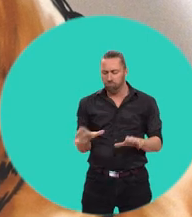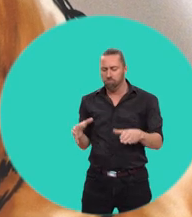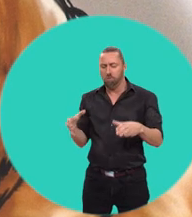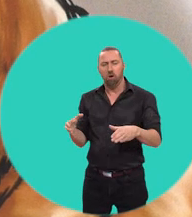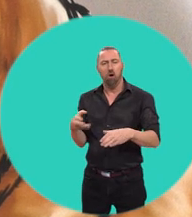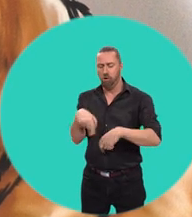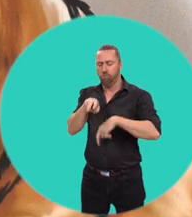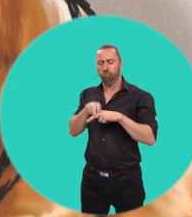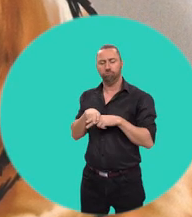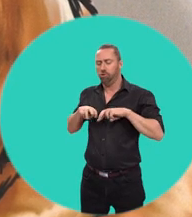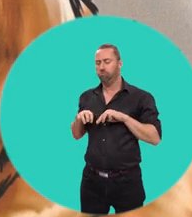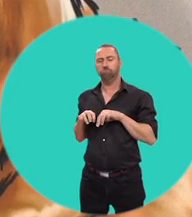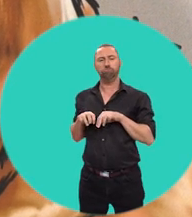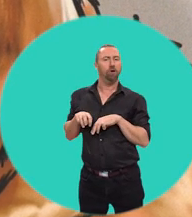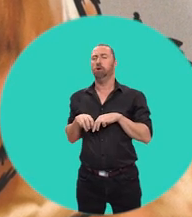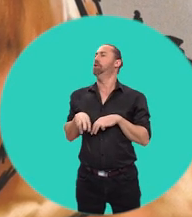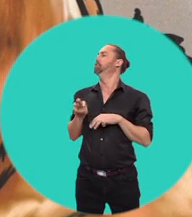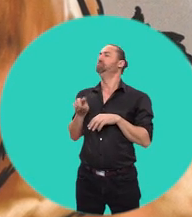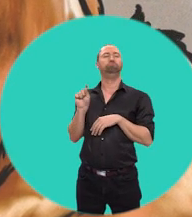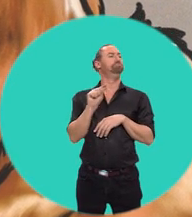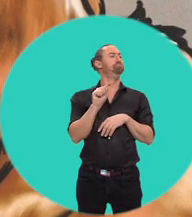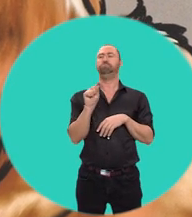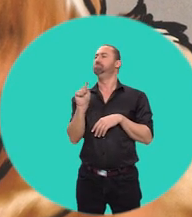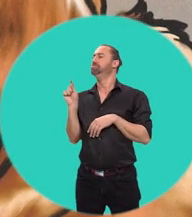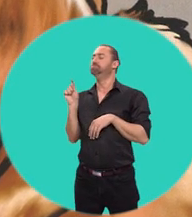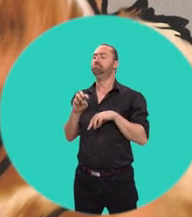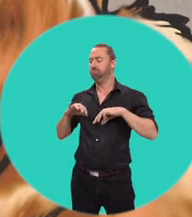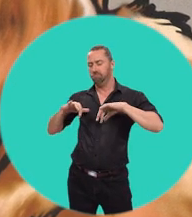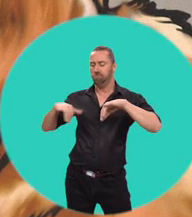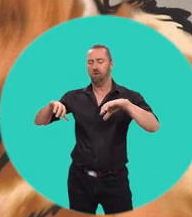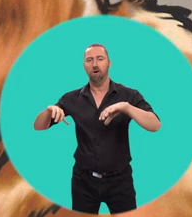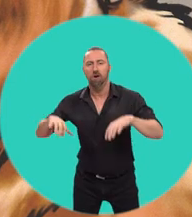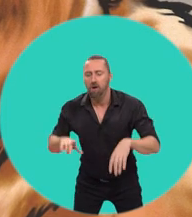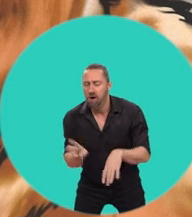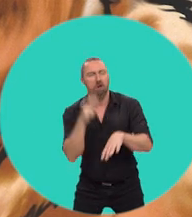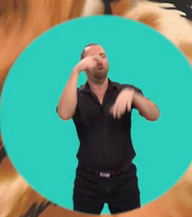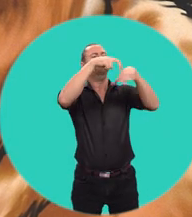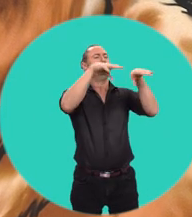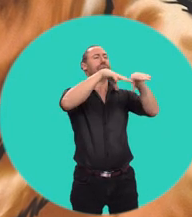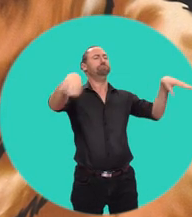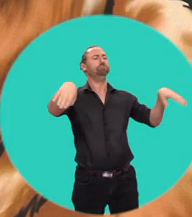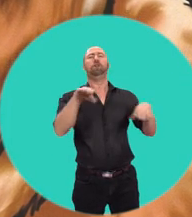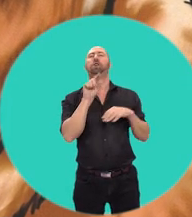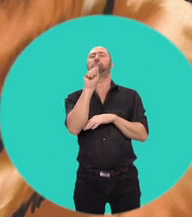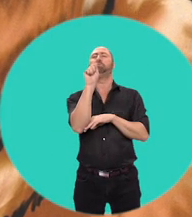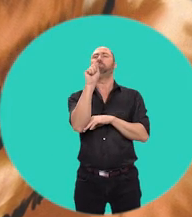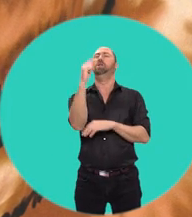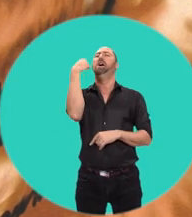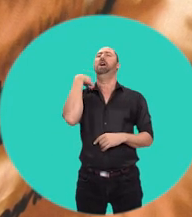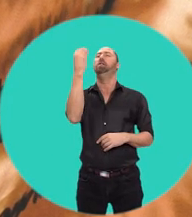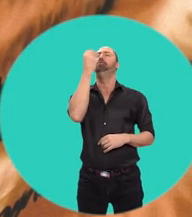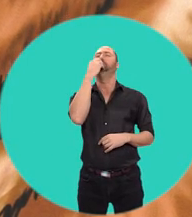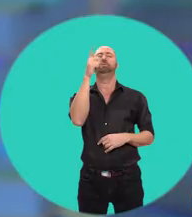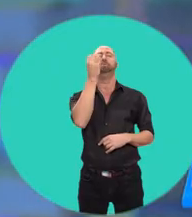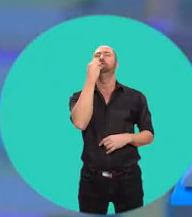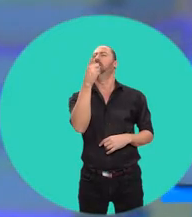bowl and perching on the ridge. Up onto the bench and pleading to be fed. Spots spaghetti in the